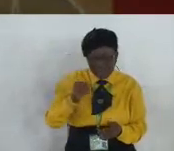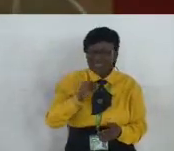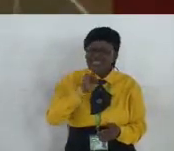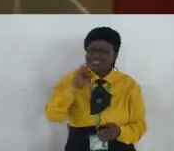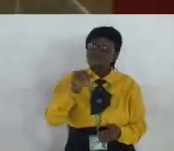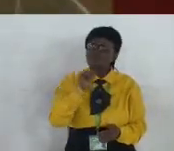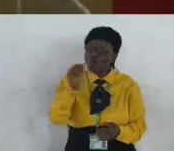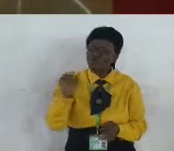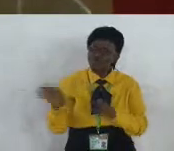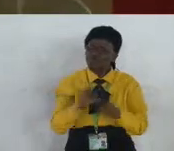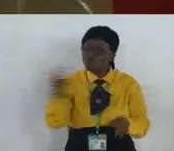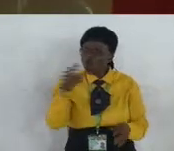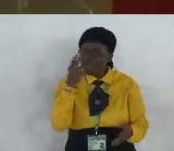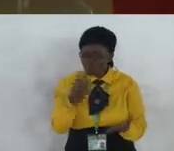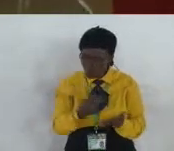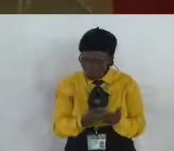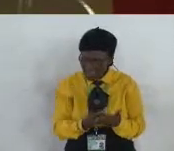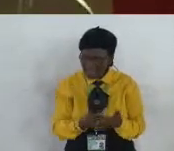do,